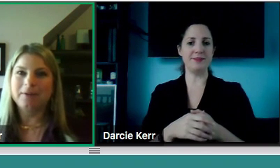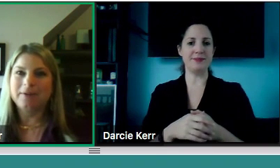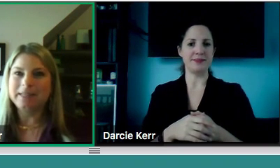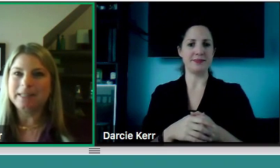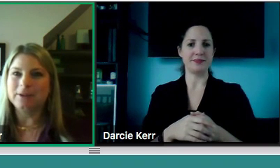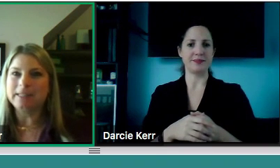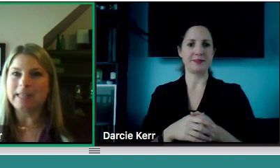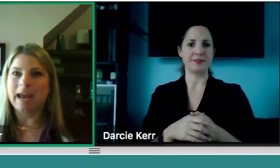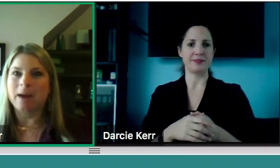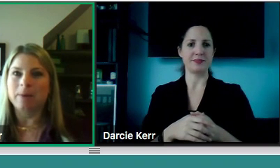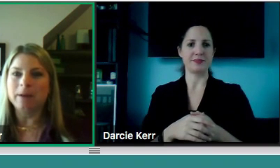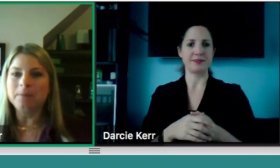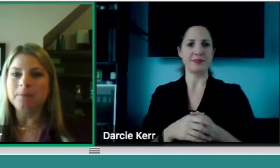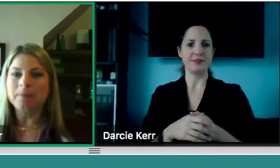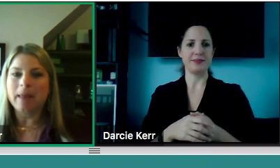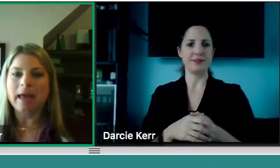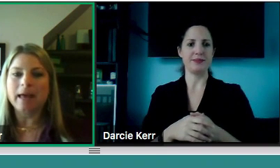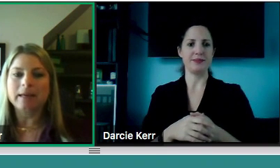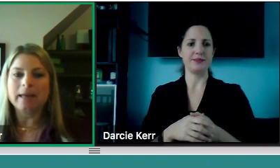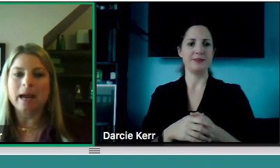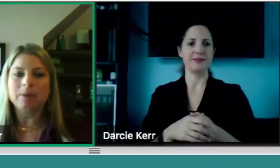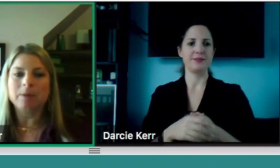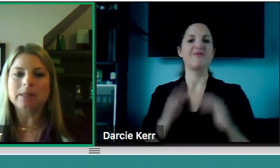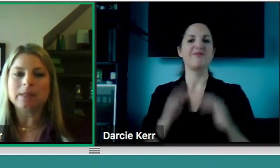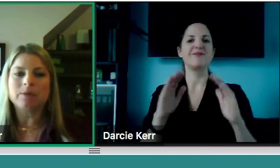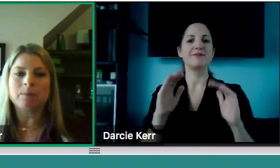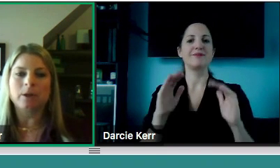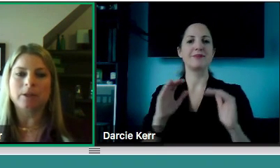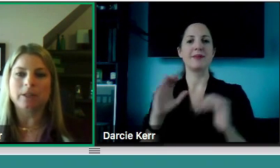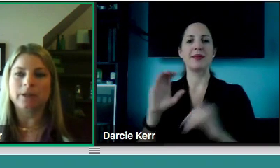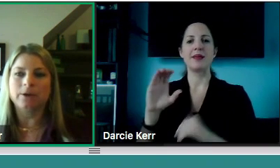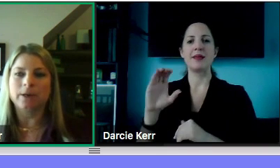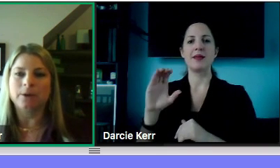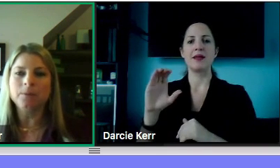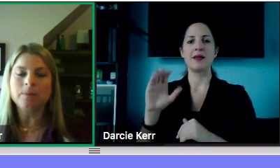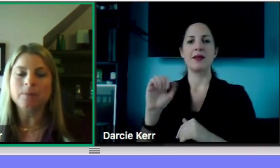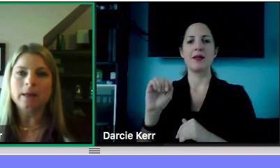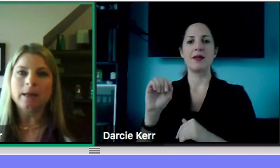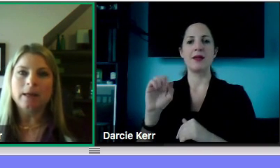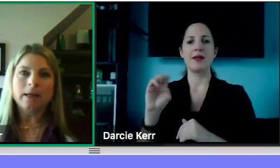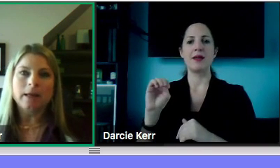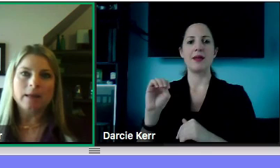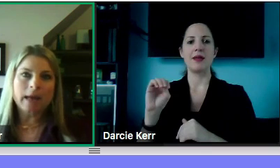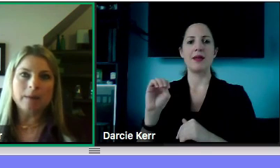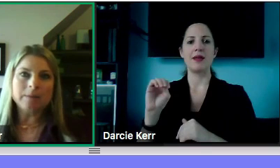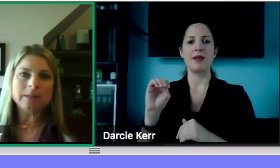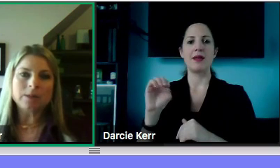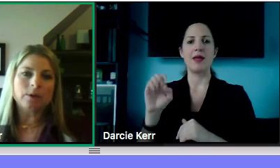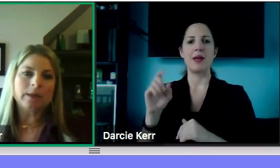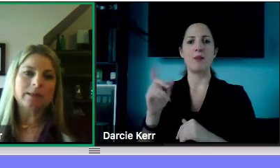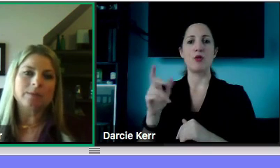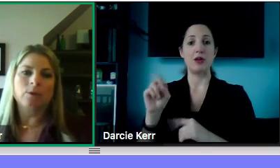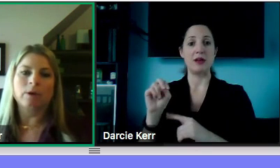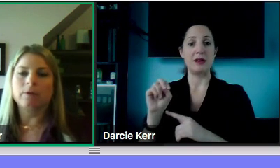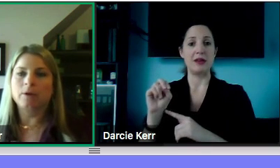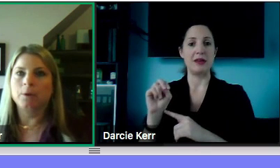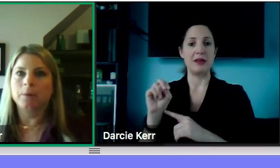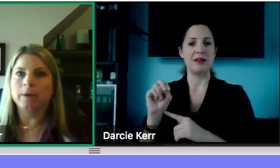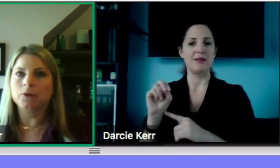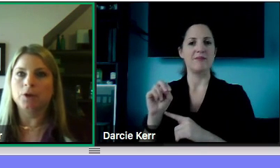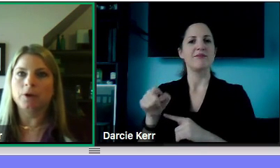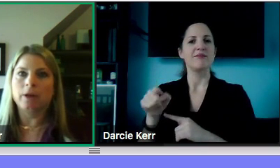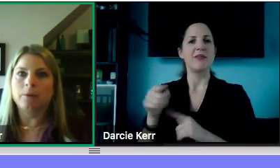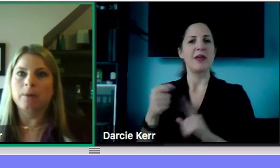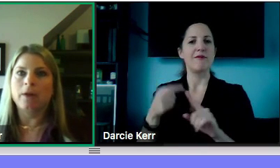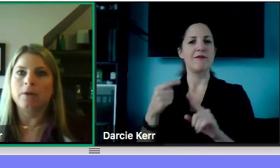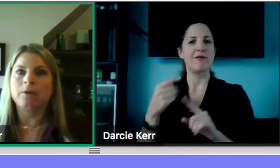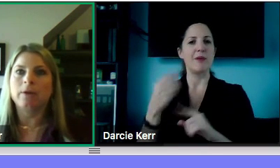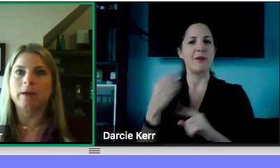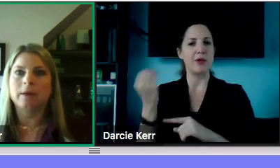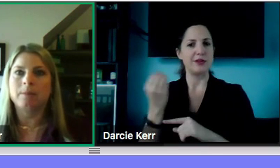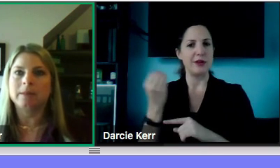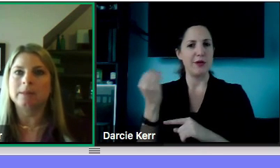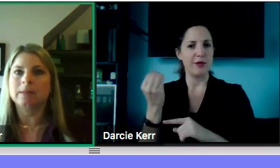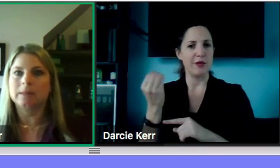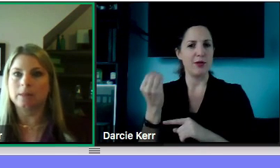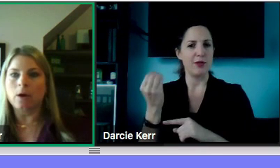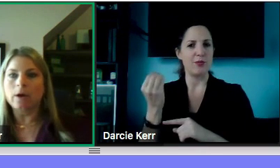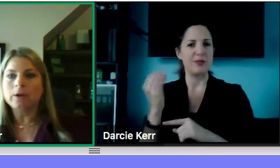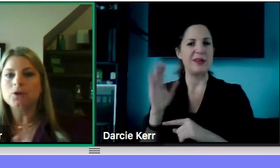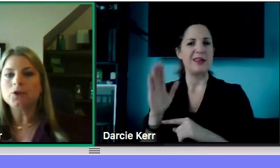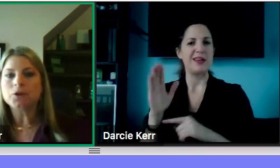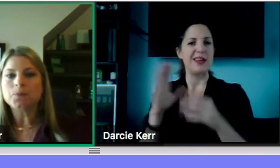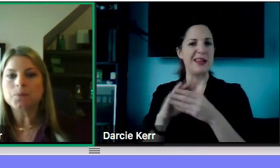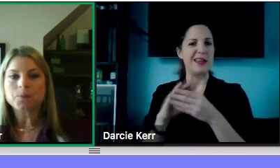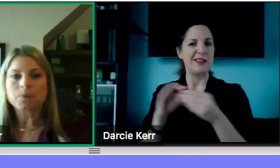now this here is Cameron, and Cameron's from Ontario. Cam's story is more of a career journey rather than a